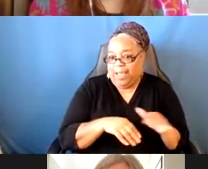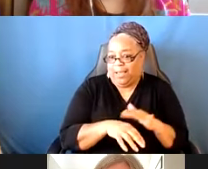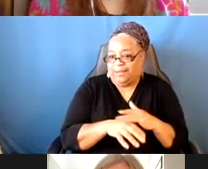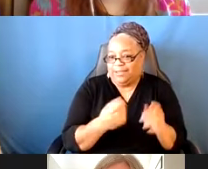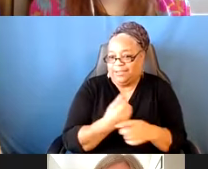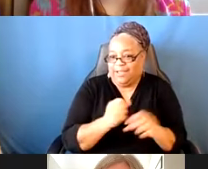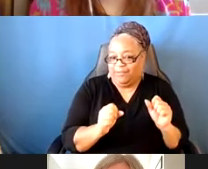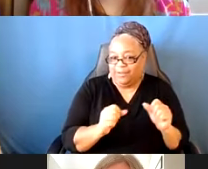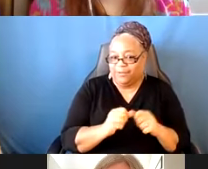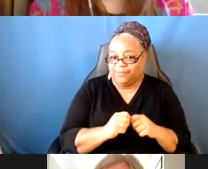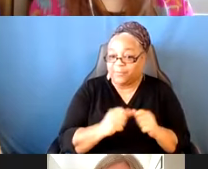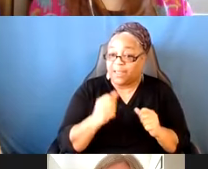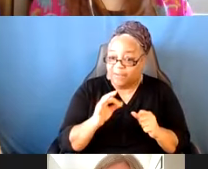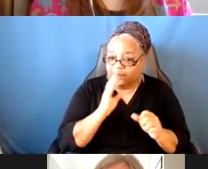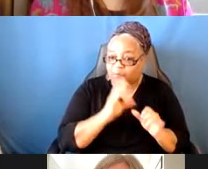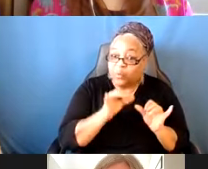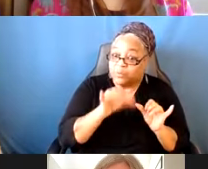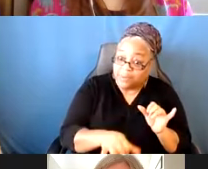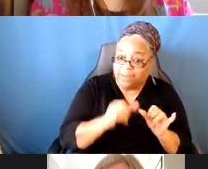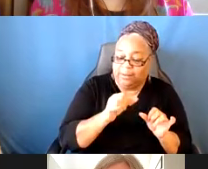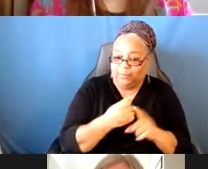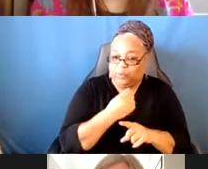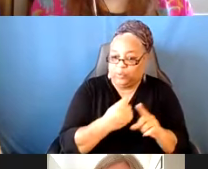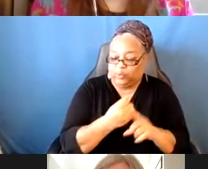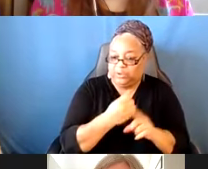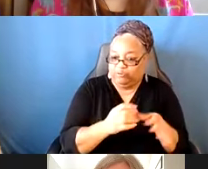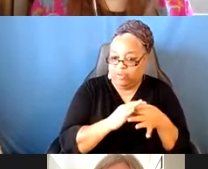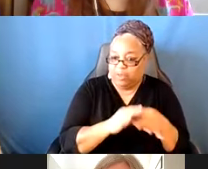still in abusive relationships.